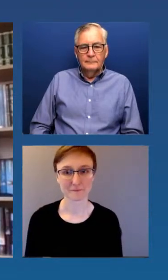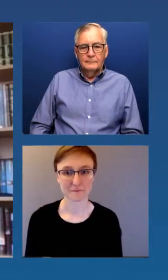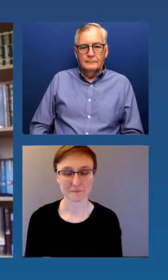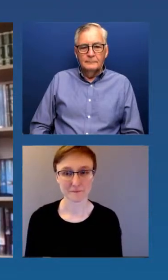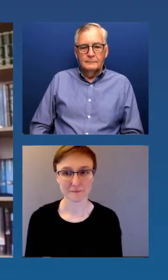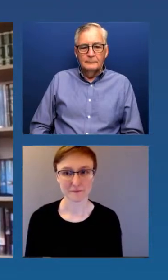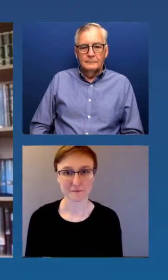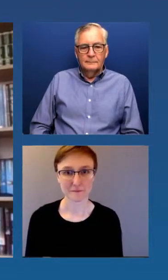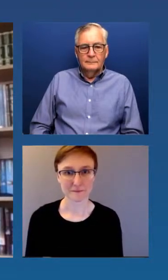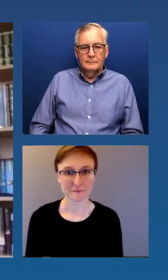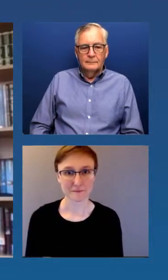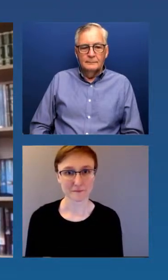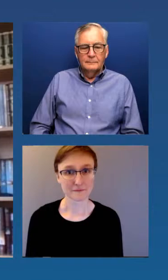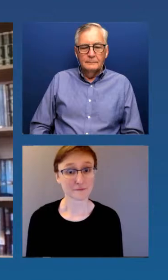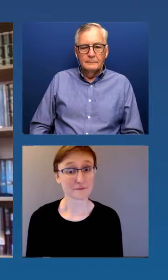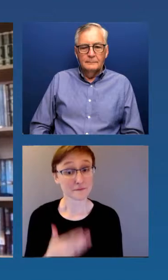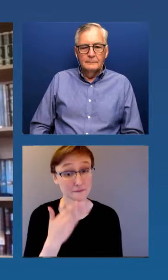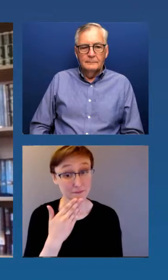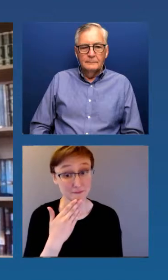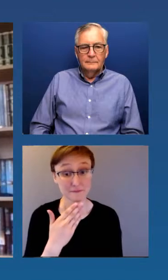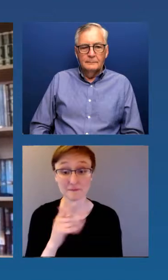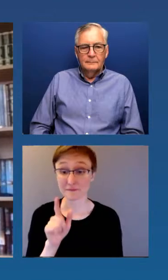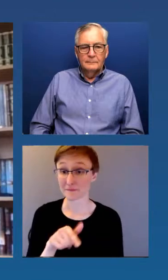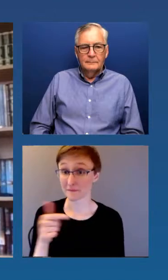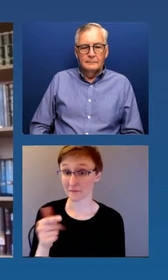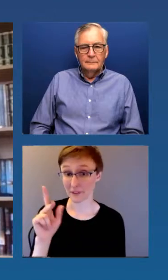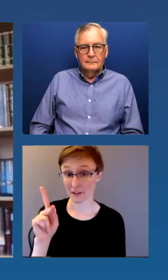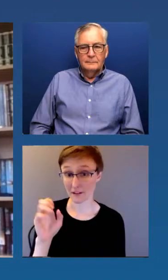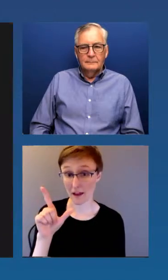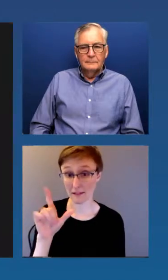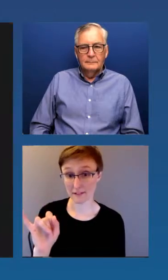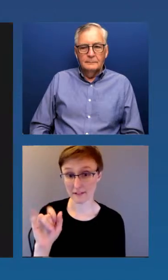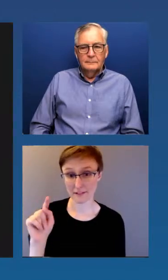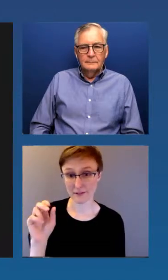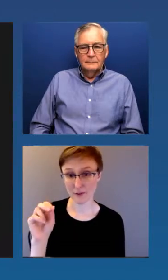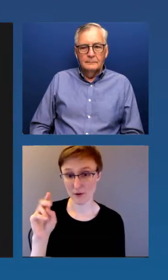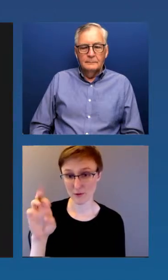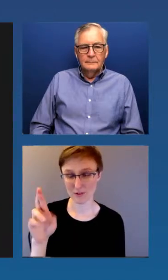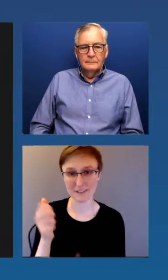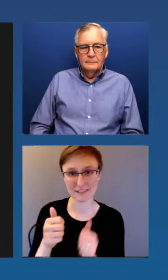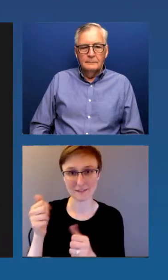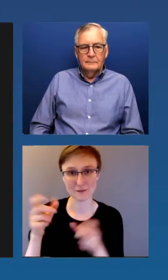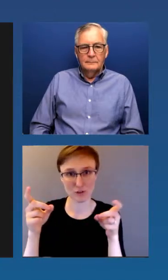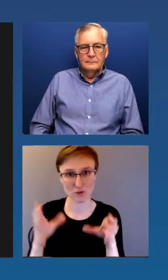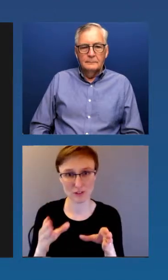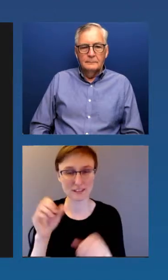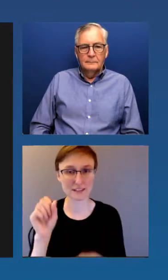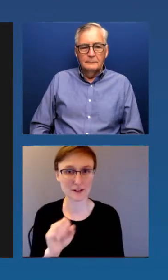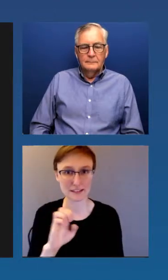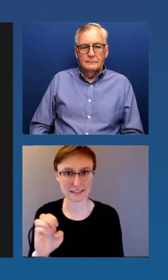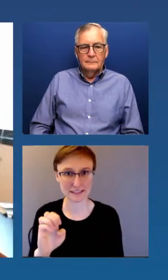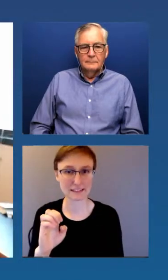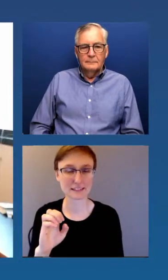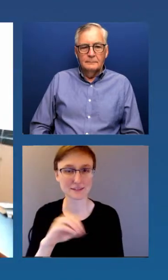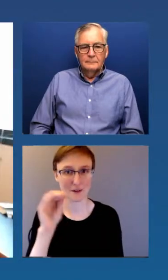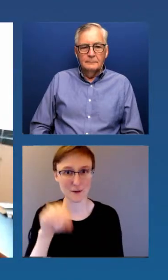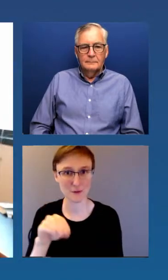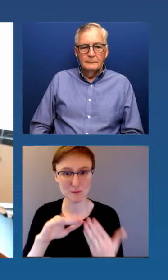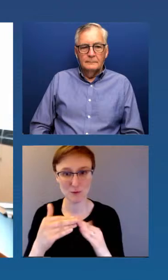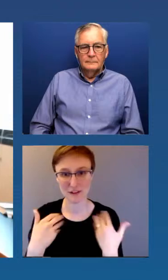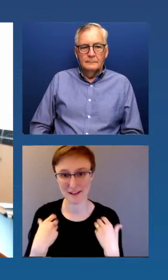Thank you, Kareem. I'd like to invite Kelly Tonner, Executive Director of the Southeast Ottawa Community Health Centre, to share some remarks.